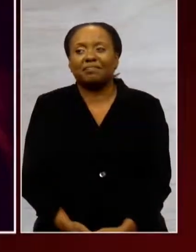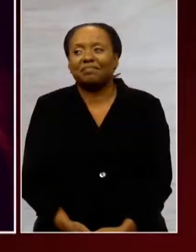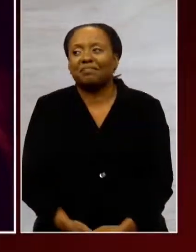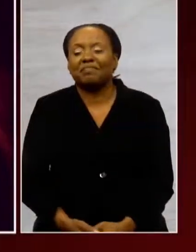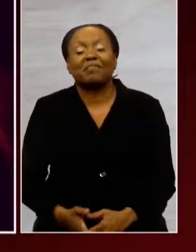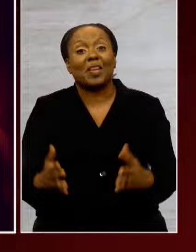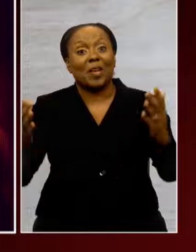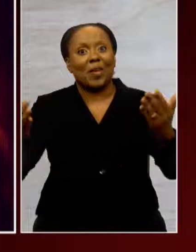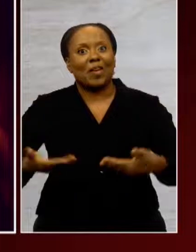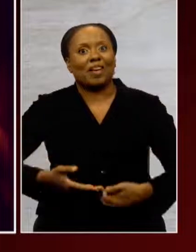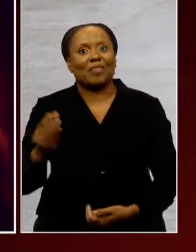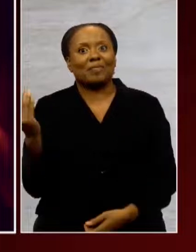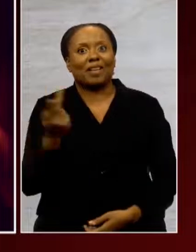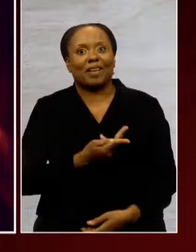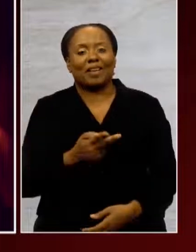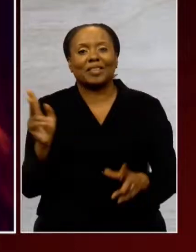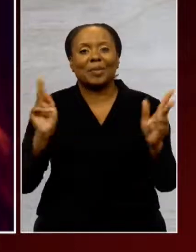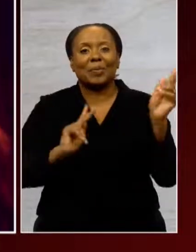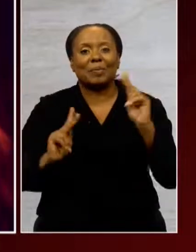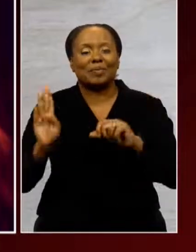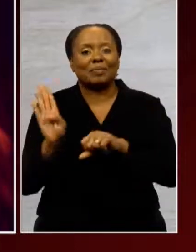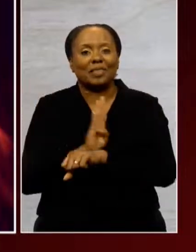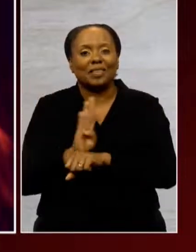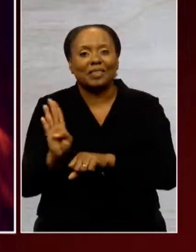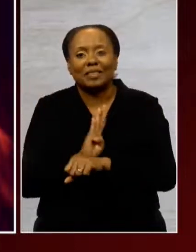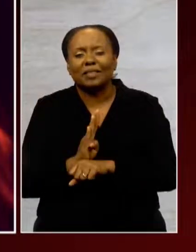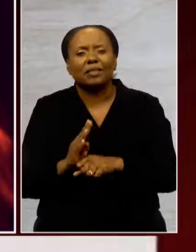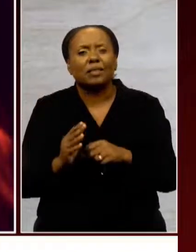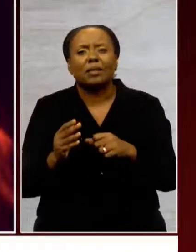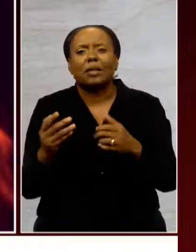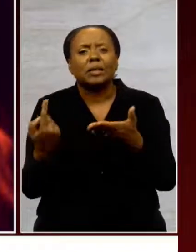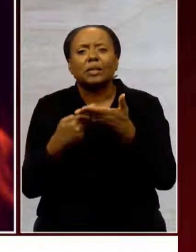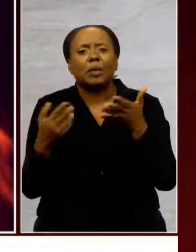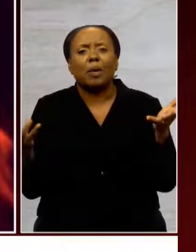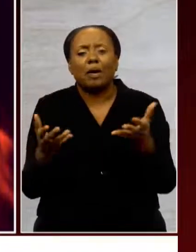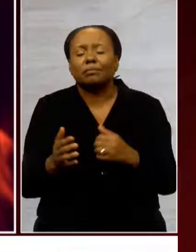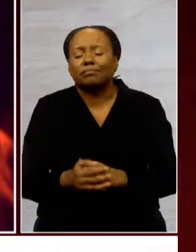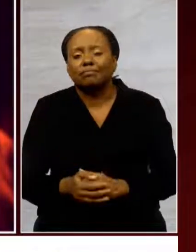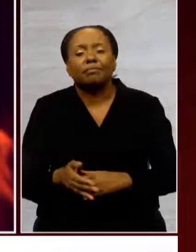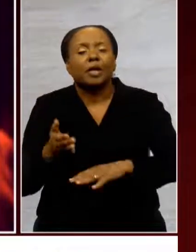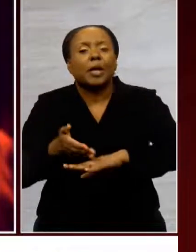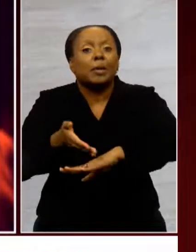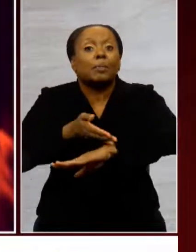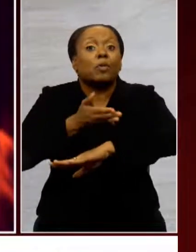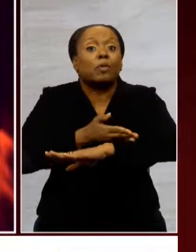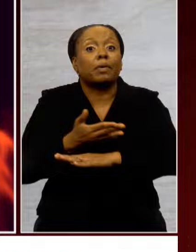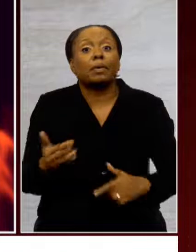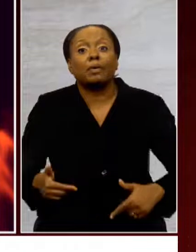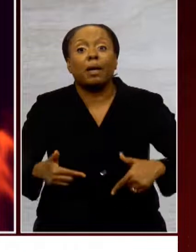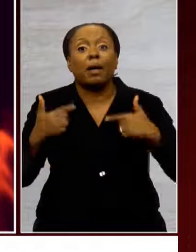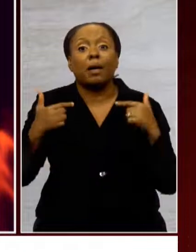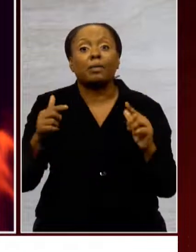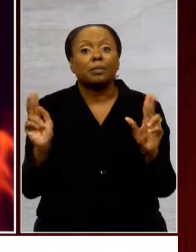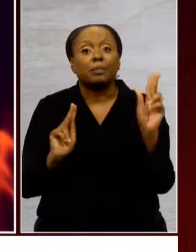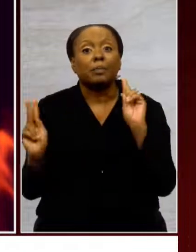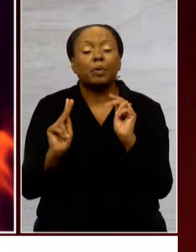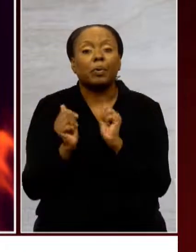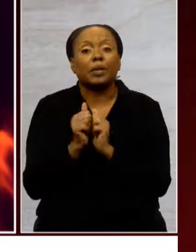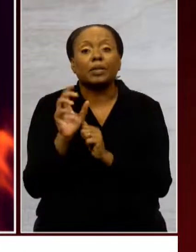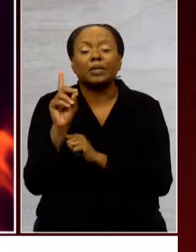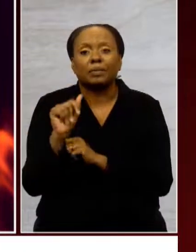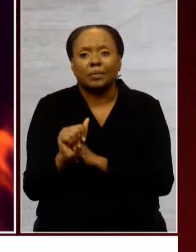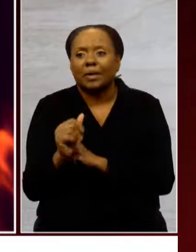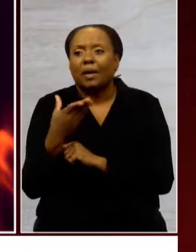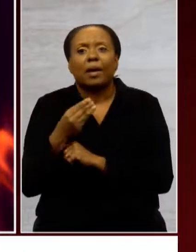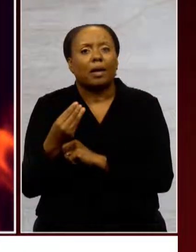Welcome back to the People's Business as we talk about improving the lives of people with disabilities and the legislation which is going to be brought